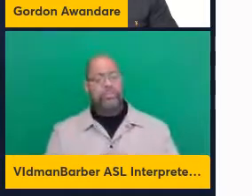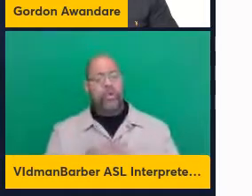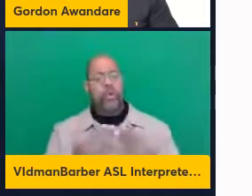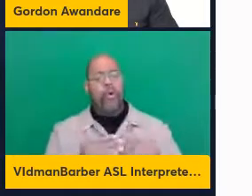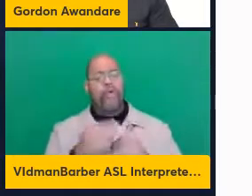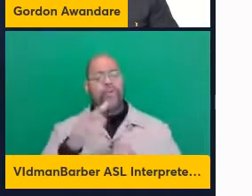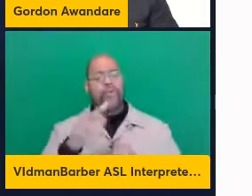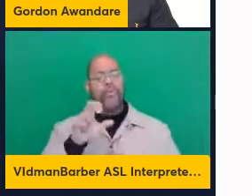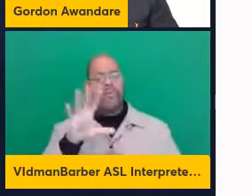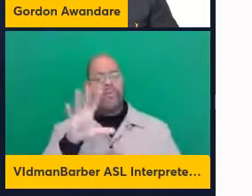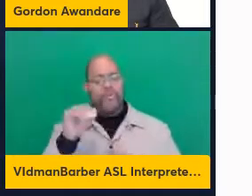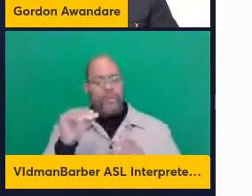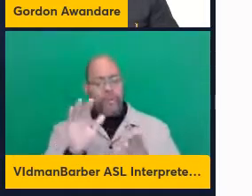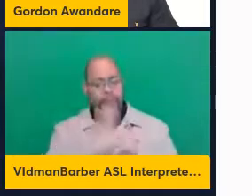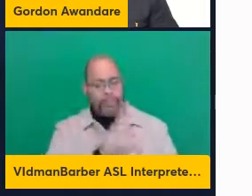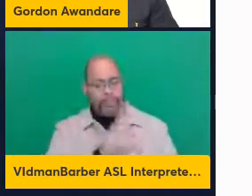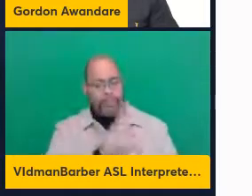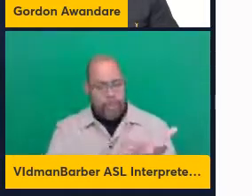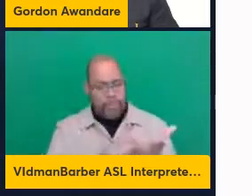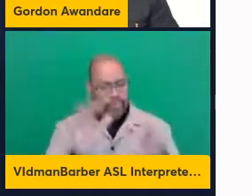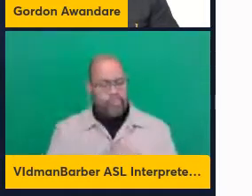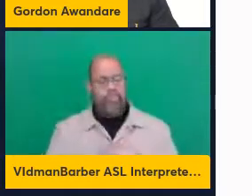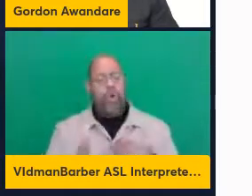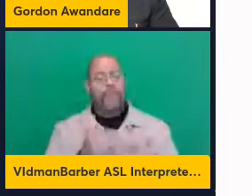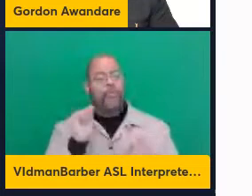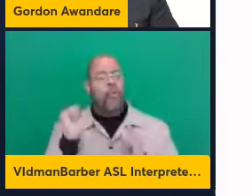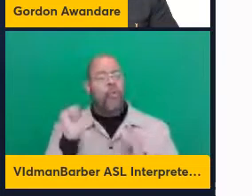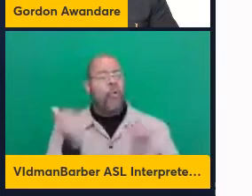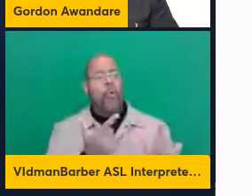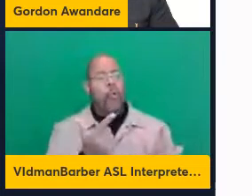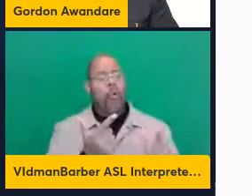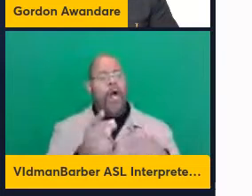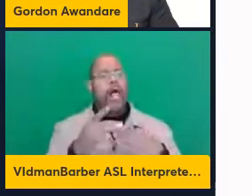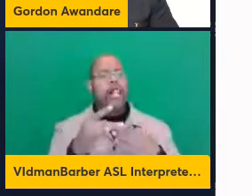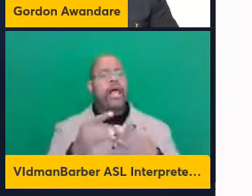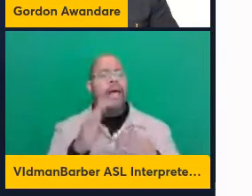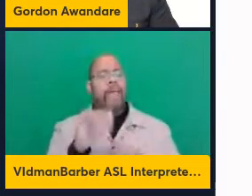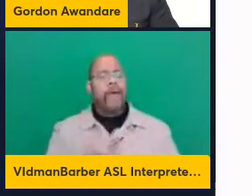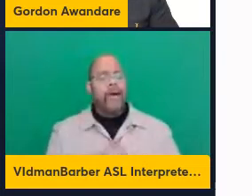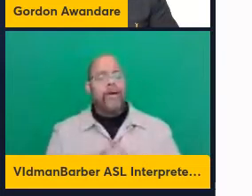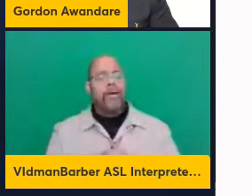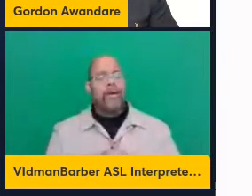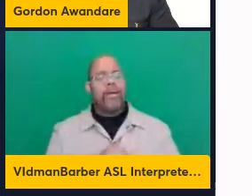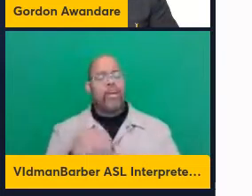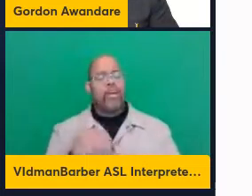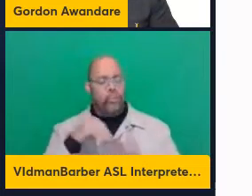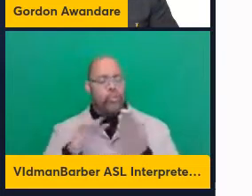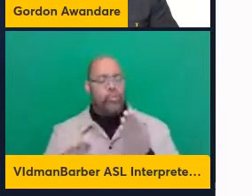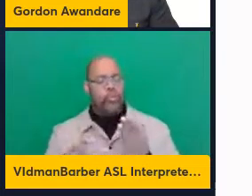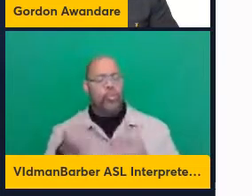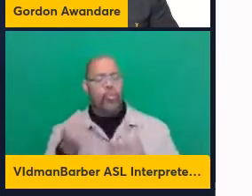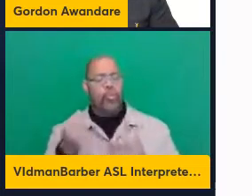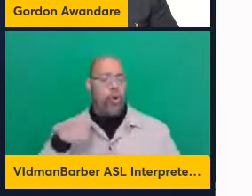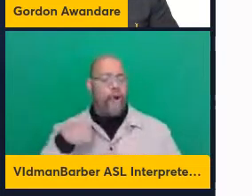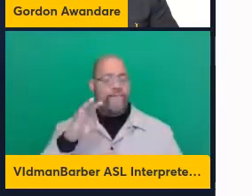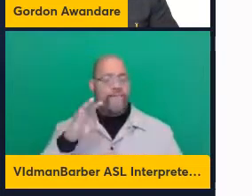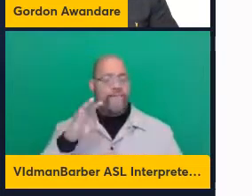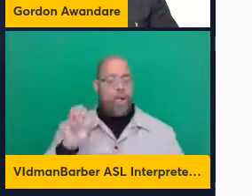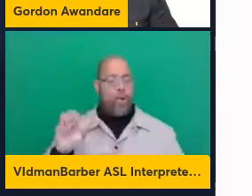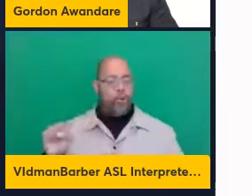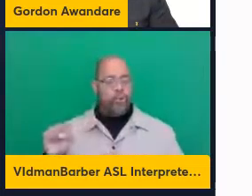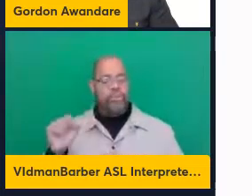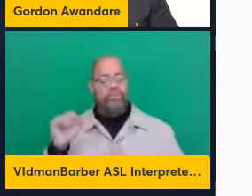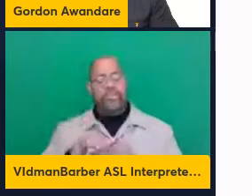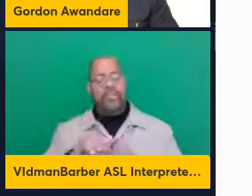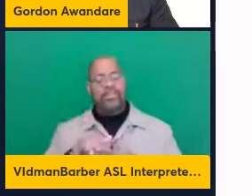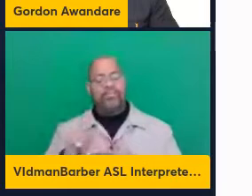350 papers. Nearly all of these are led by our students or our fellows. So